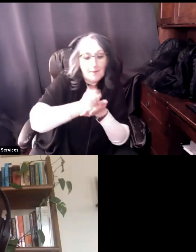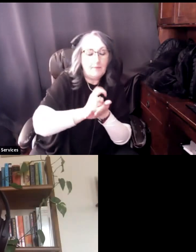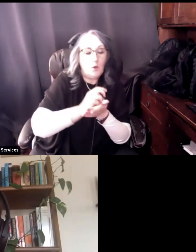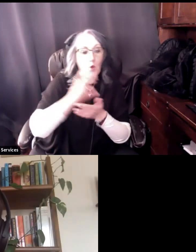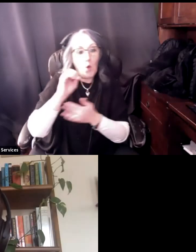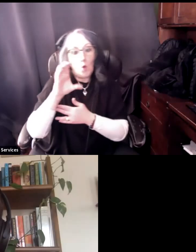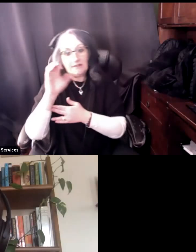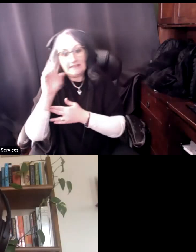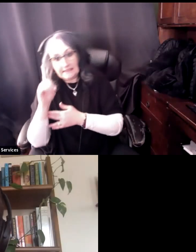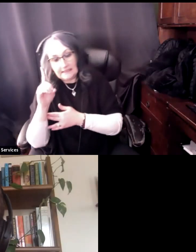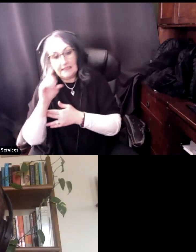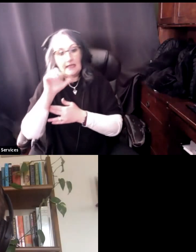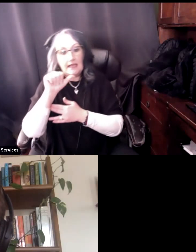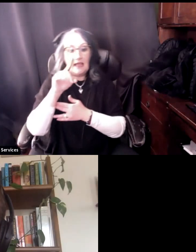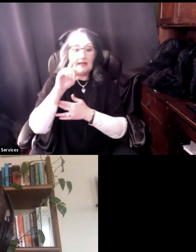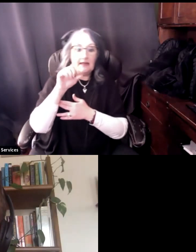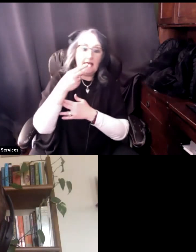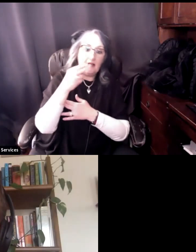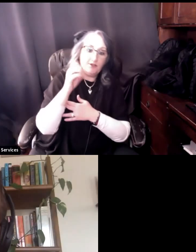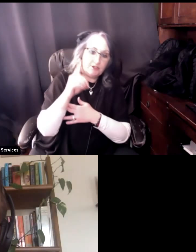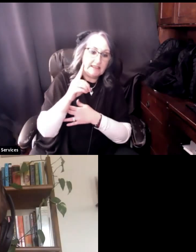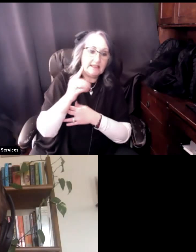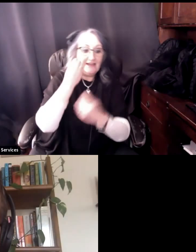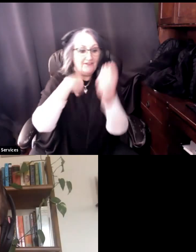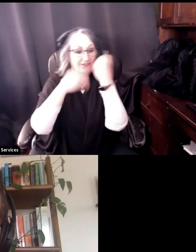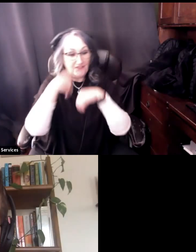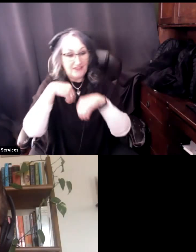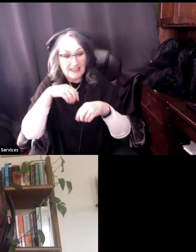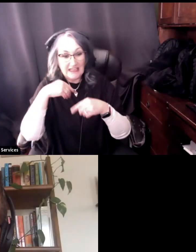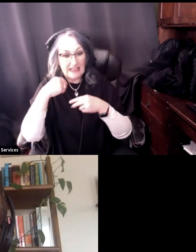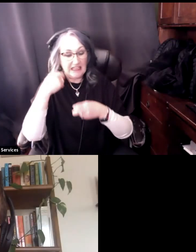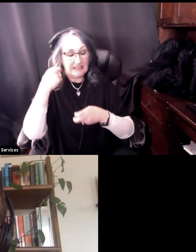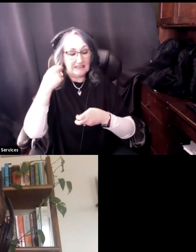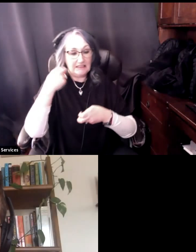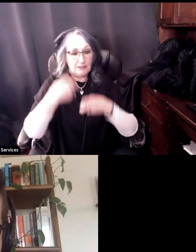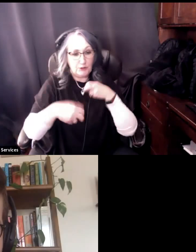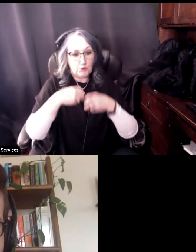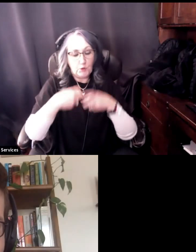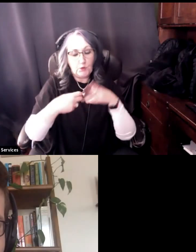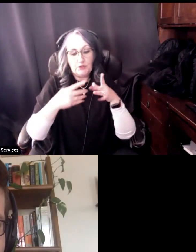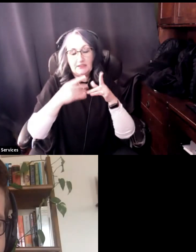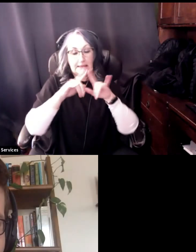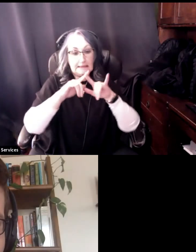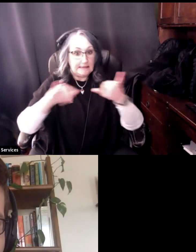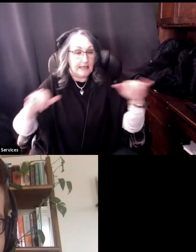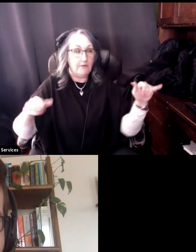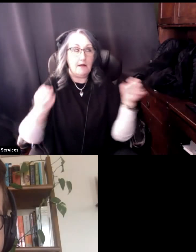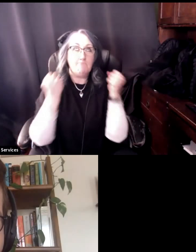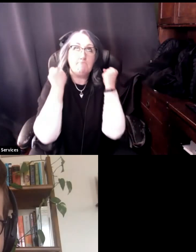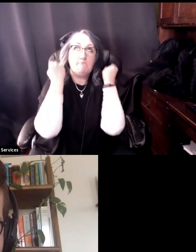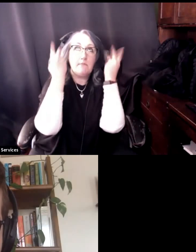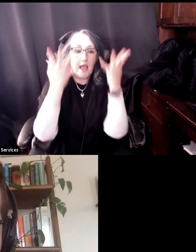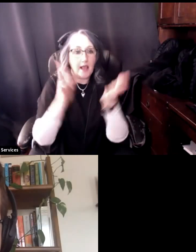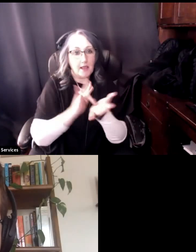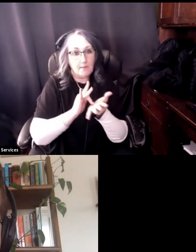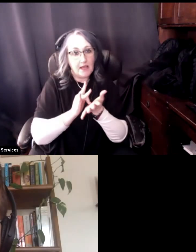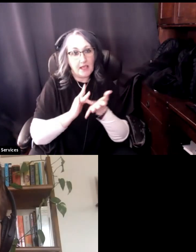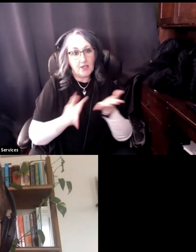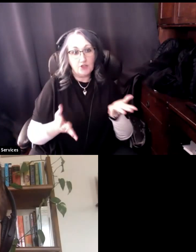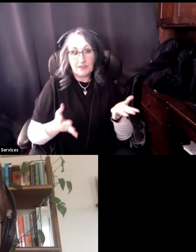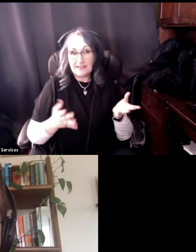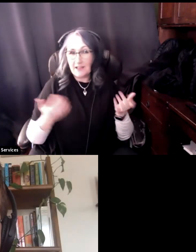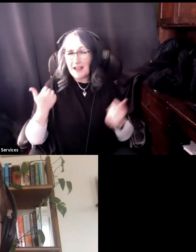OCD, ADHD, feeding disorders, etc., and myriad medication. Is there any